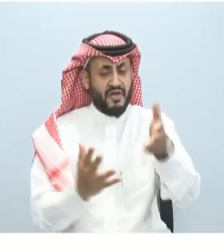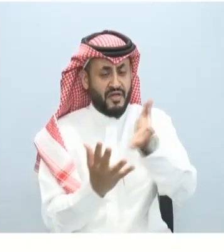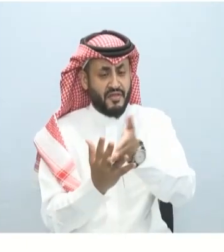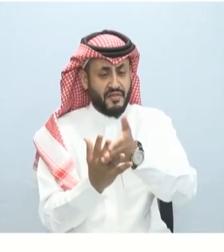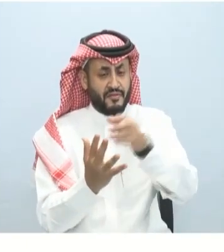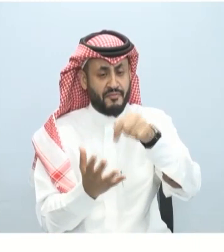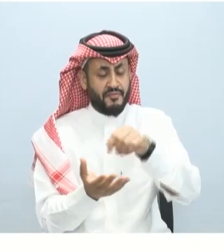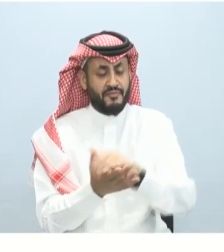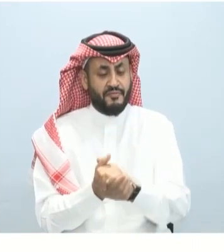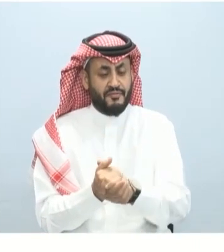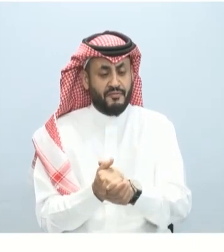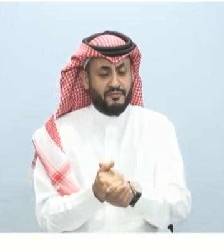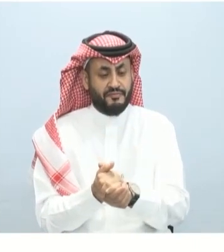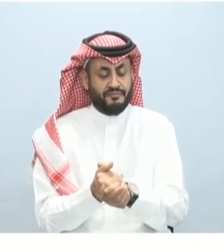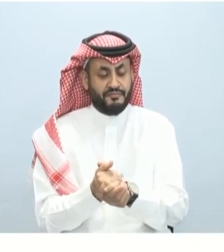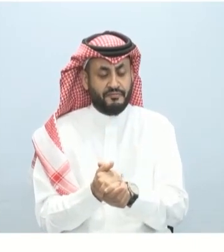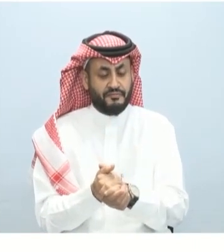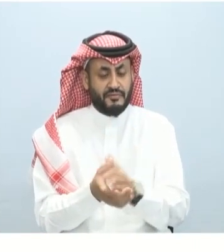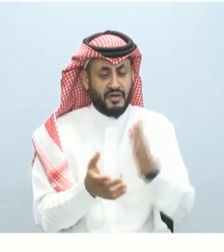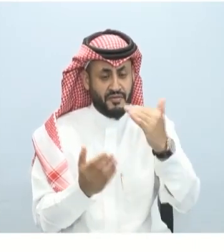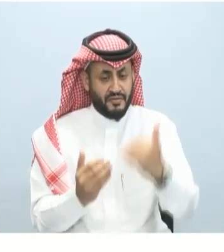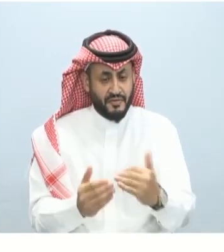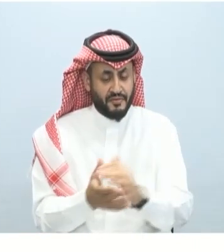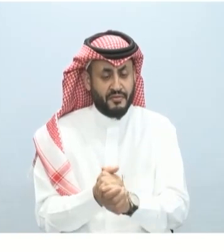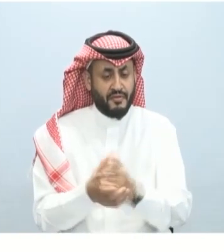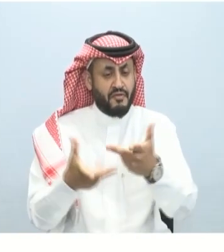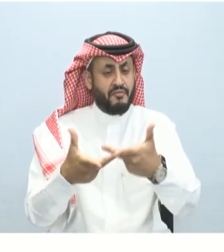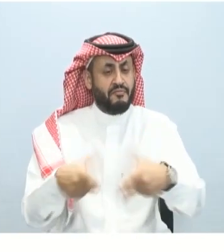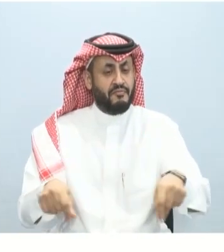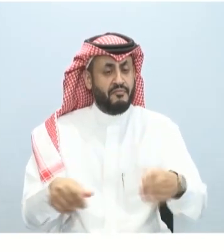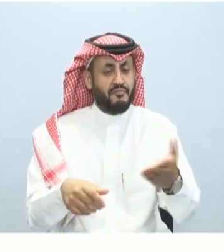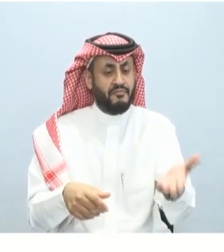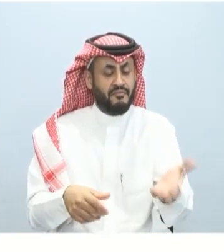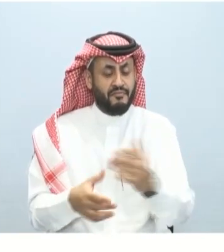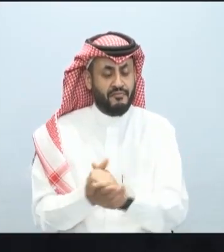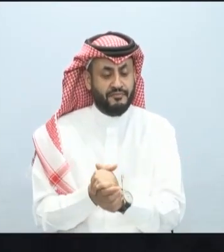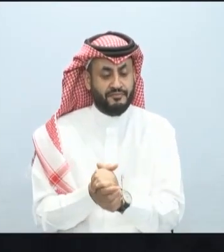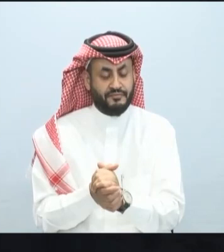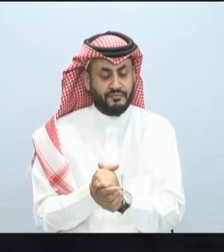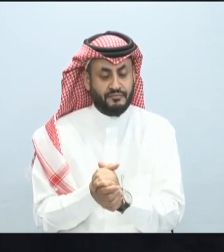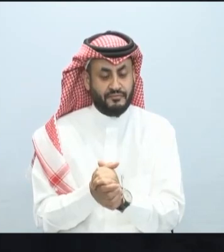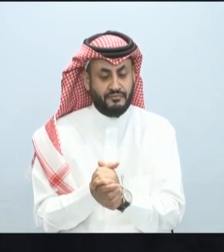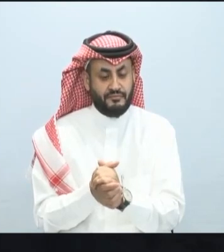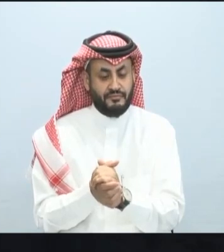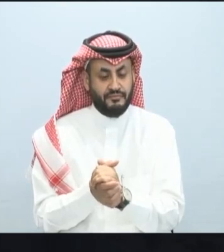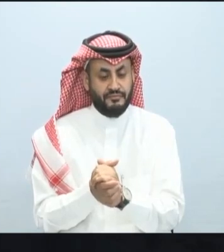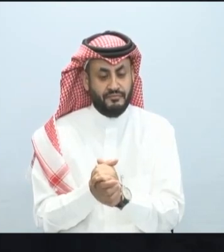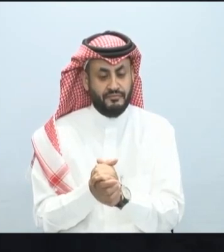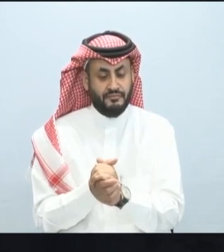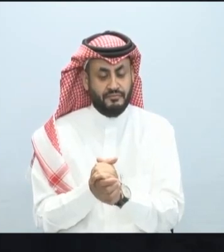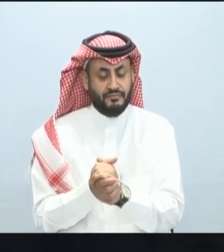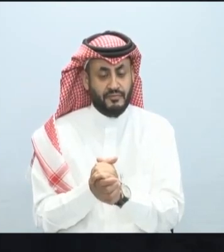to write one complete. And then we have here the last, which is the closure. Now, actually,